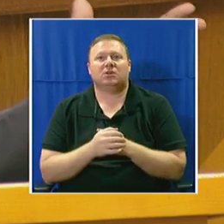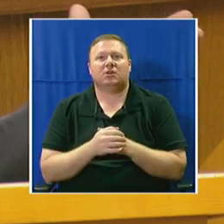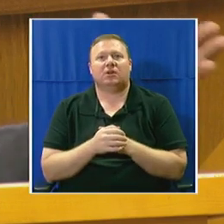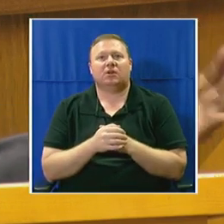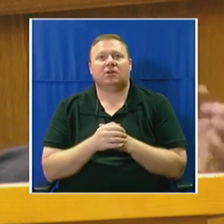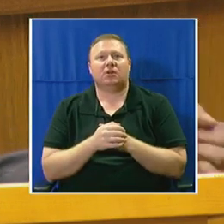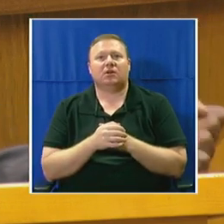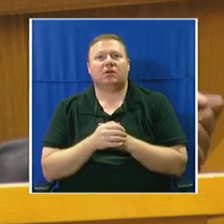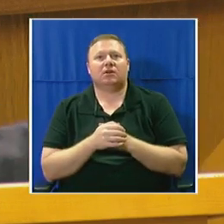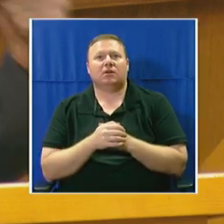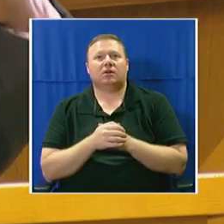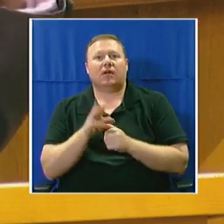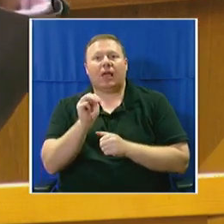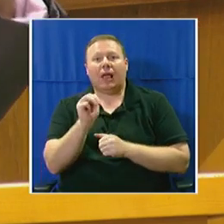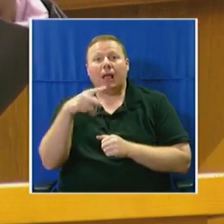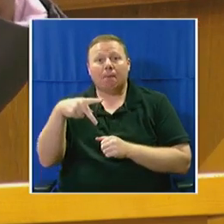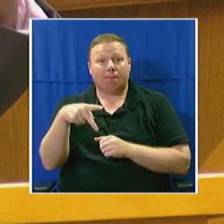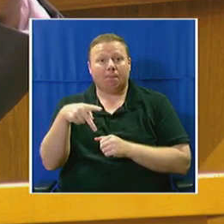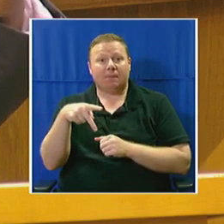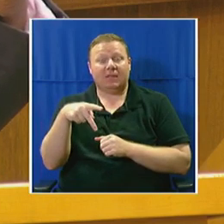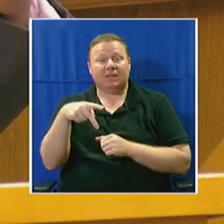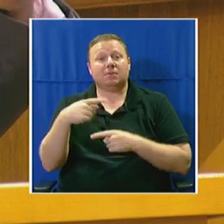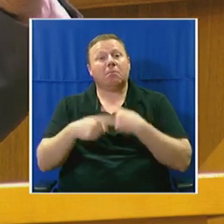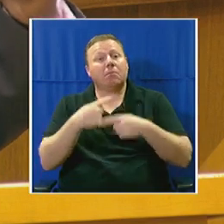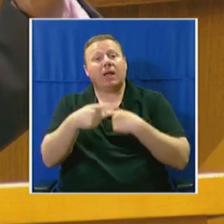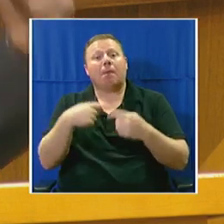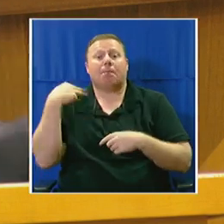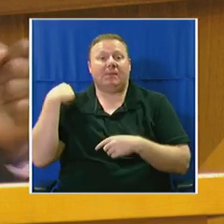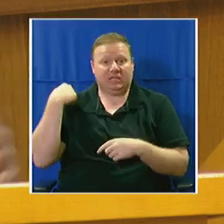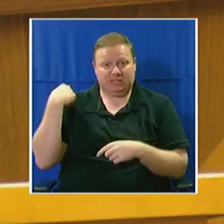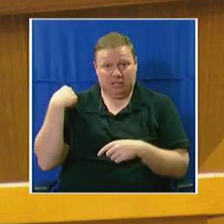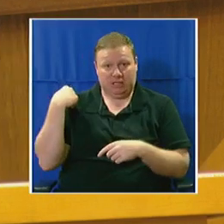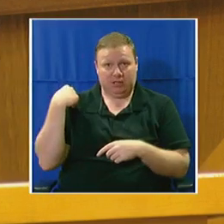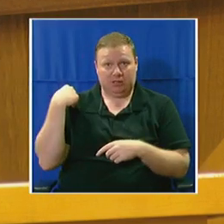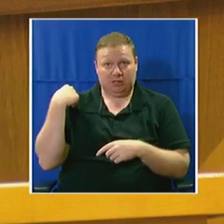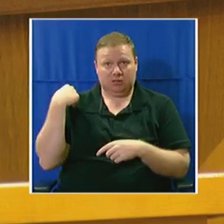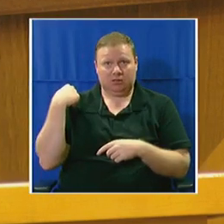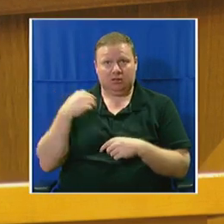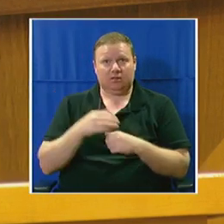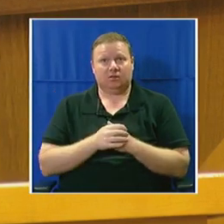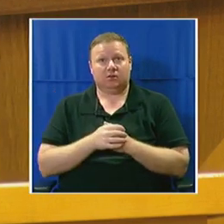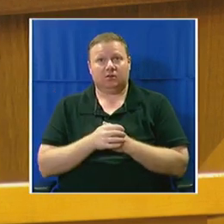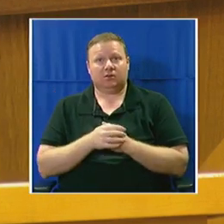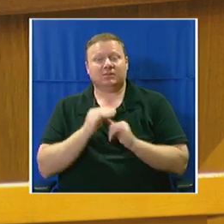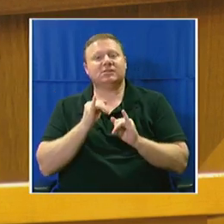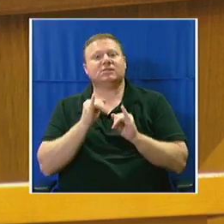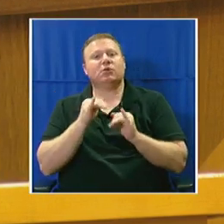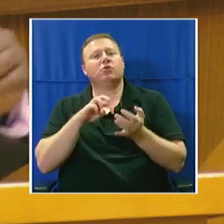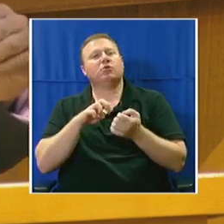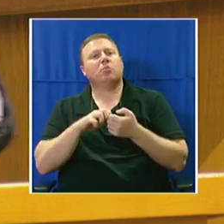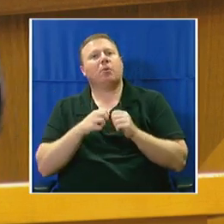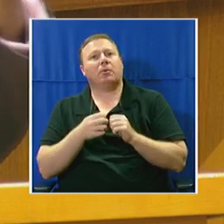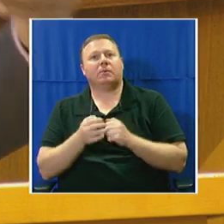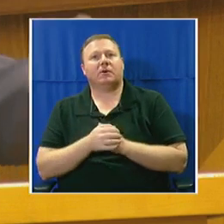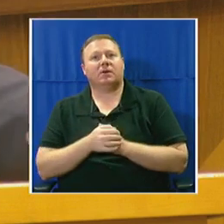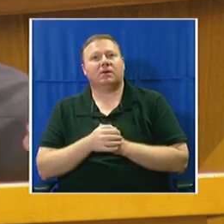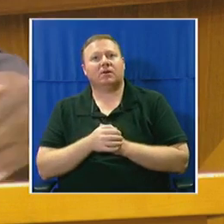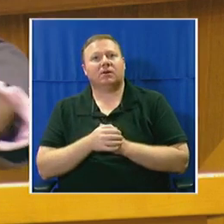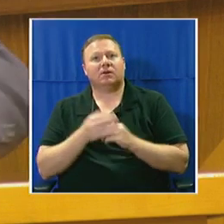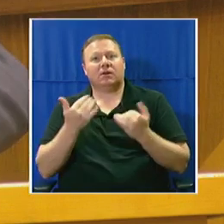are enjoying but then the ordinary people out there the poor people are not enjoying